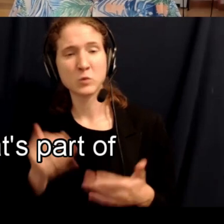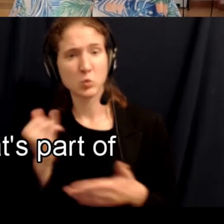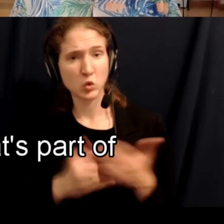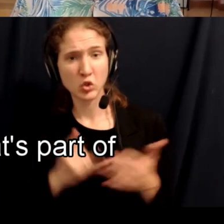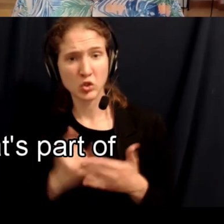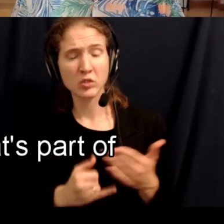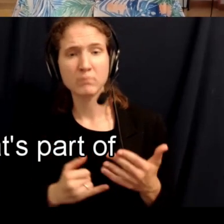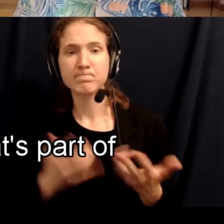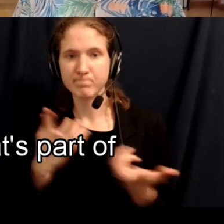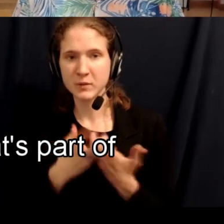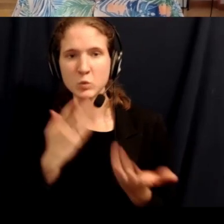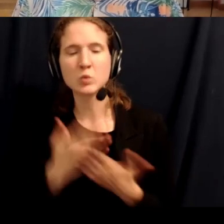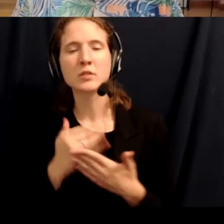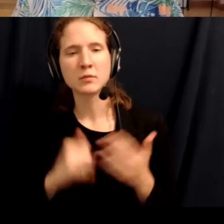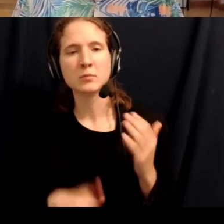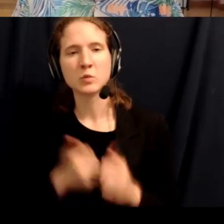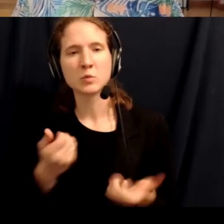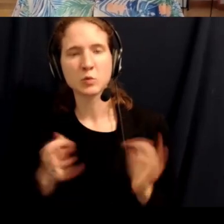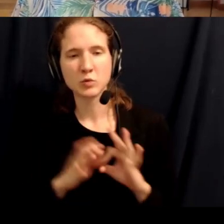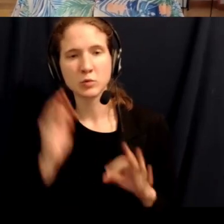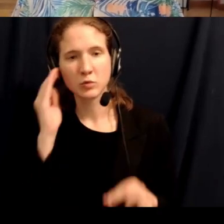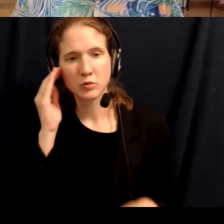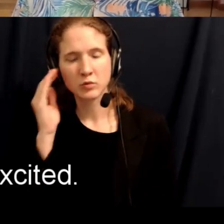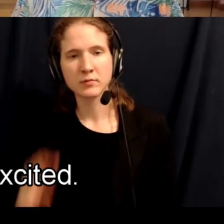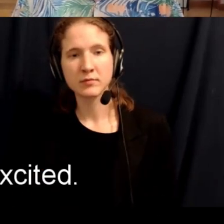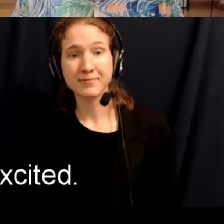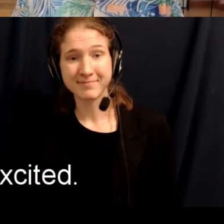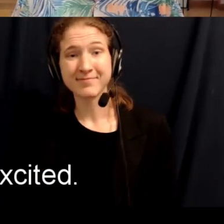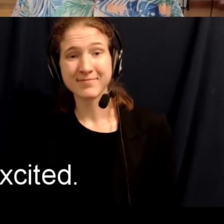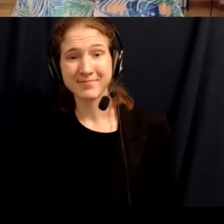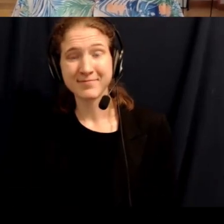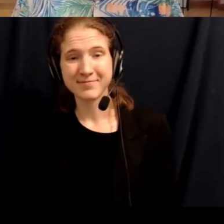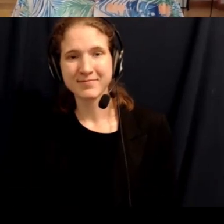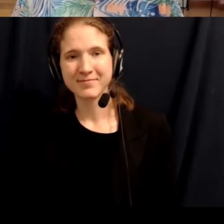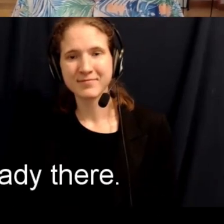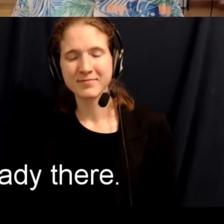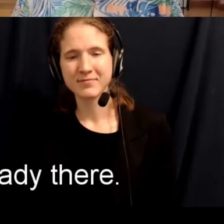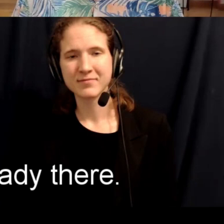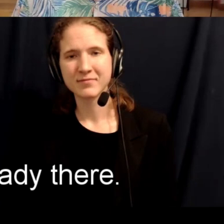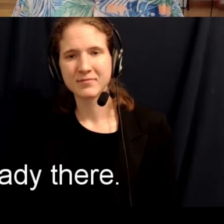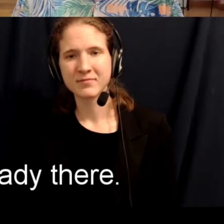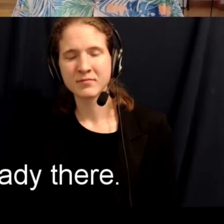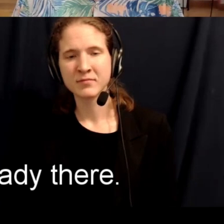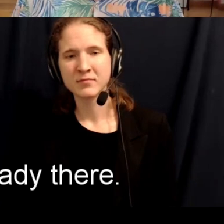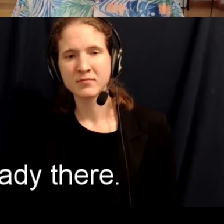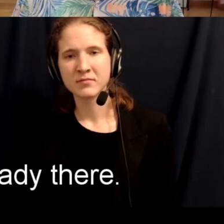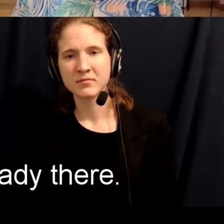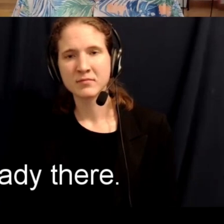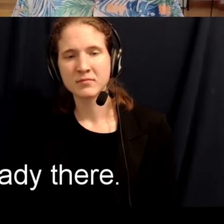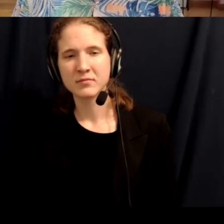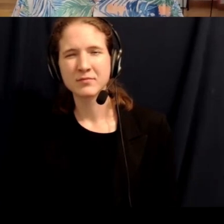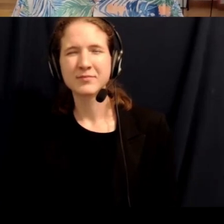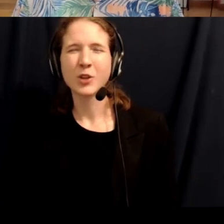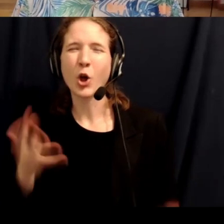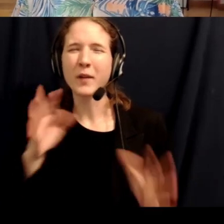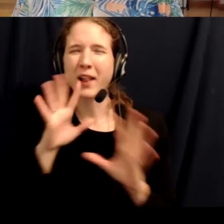well. I mean, that's part of it, you know. Yeah, because So if I'm excited, there's that hook is already